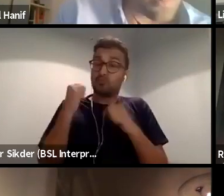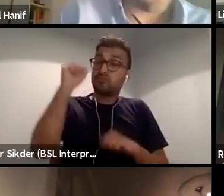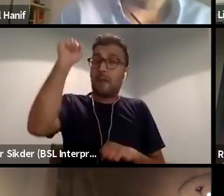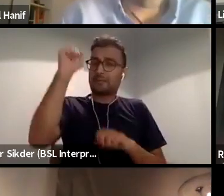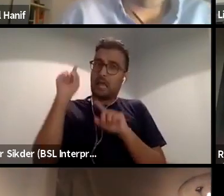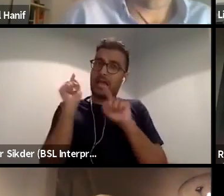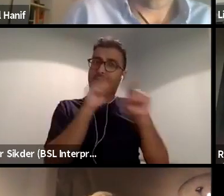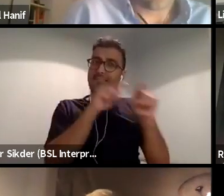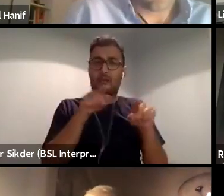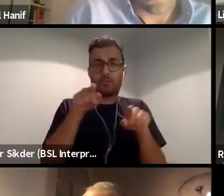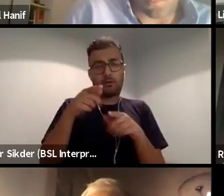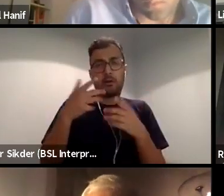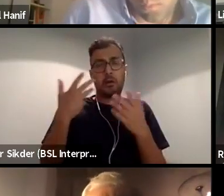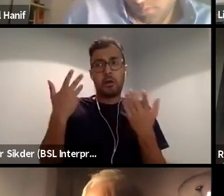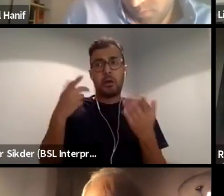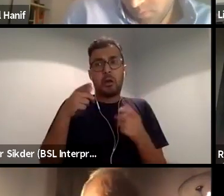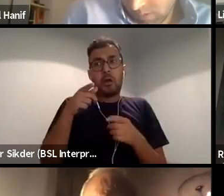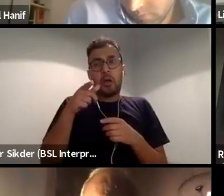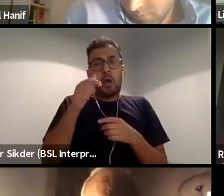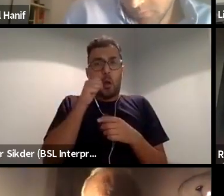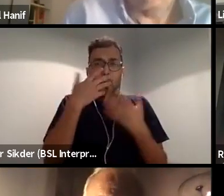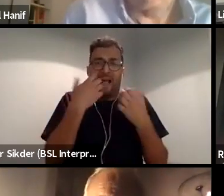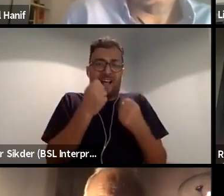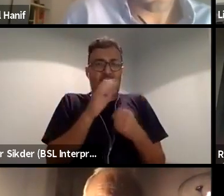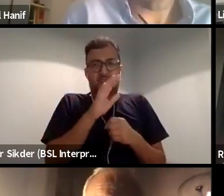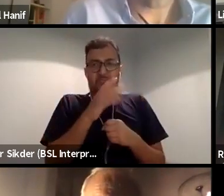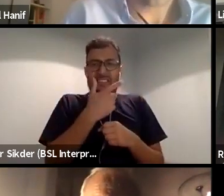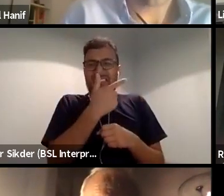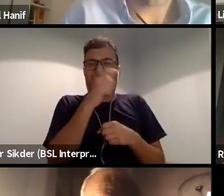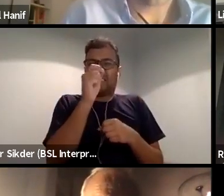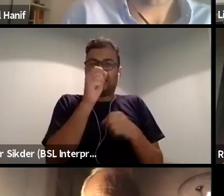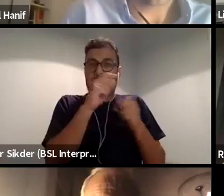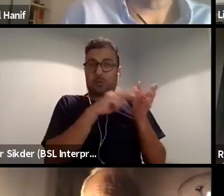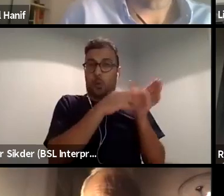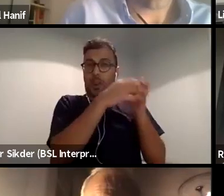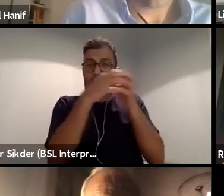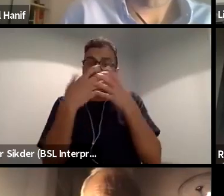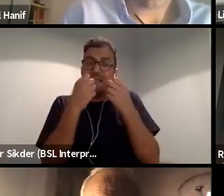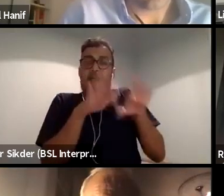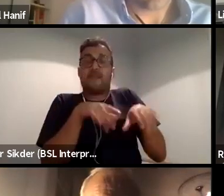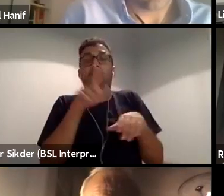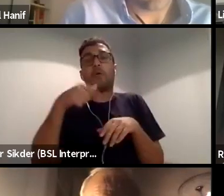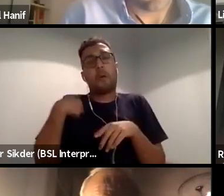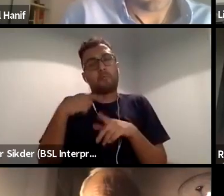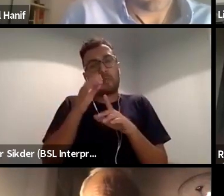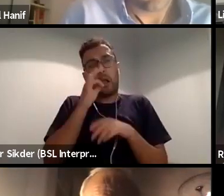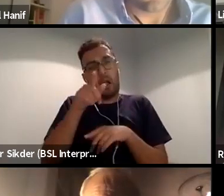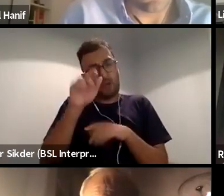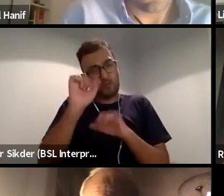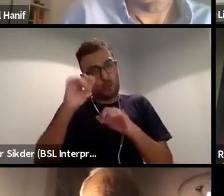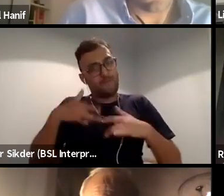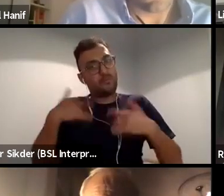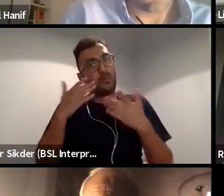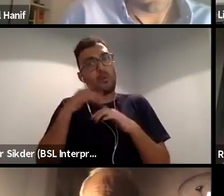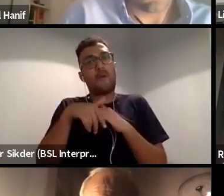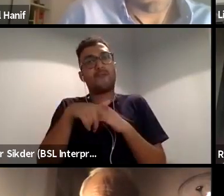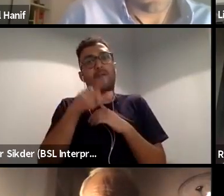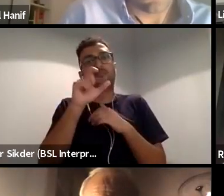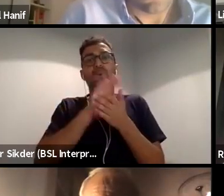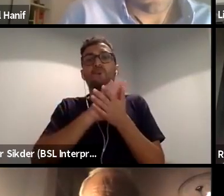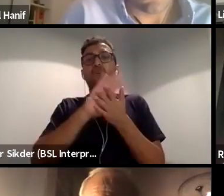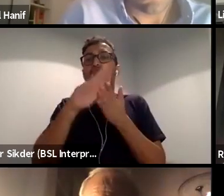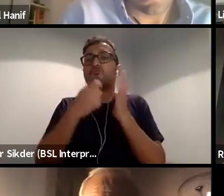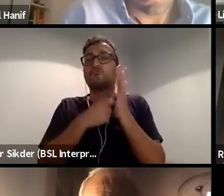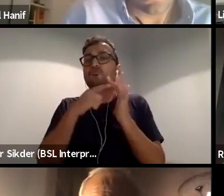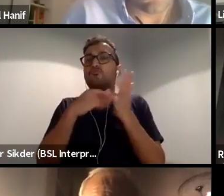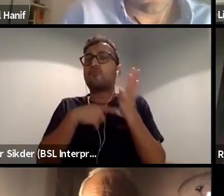exist, or individuals. But what was Christchurch from your point of view? Well, I think it was a turning point, but to build